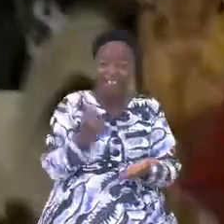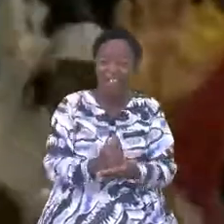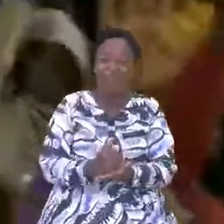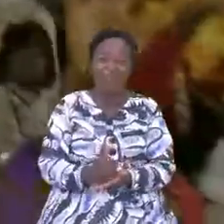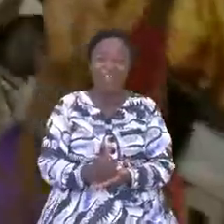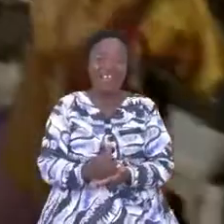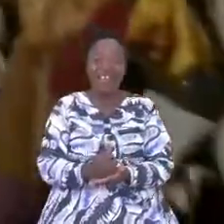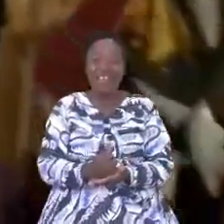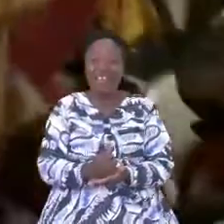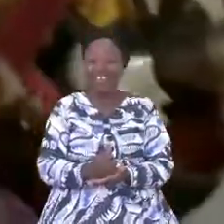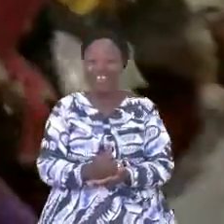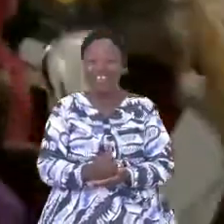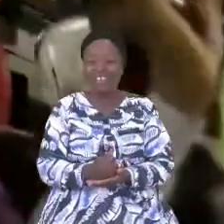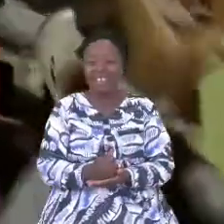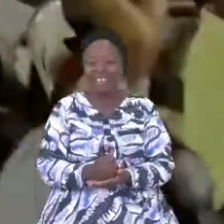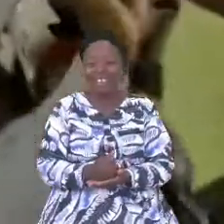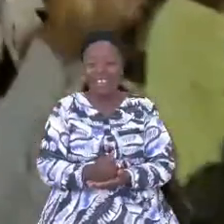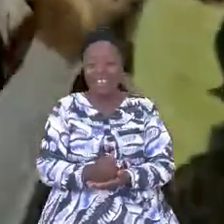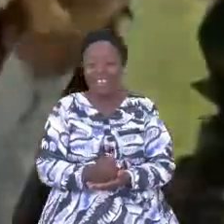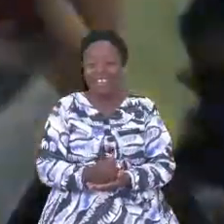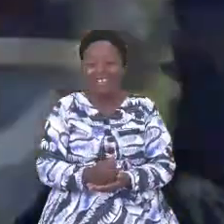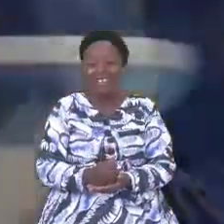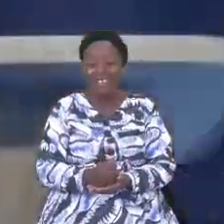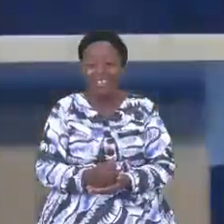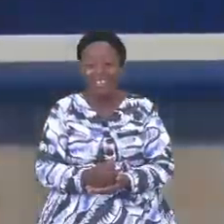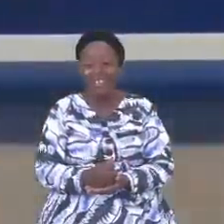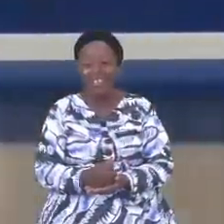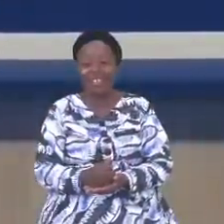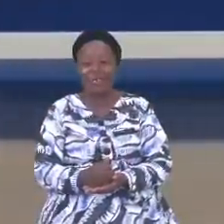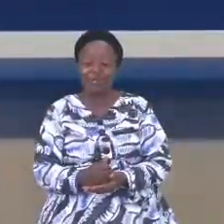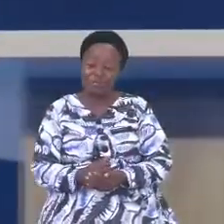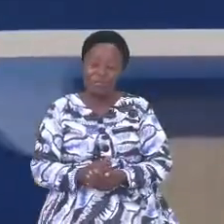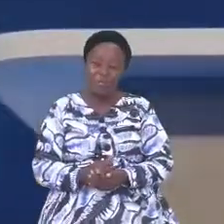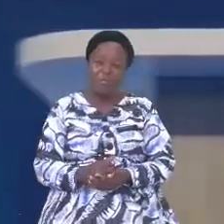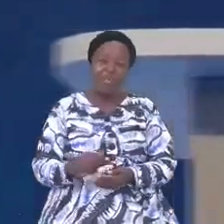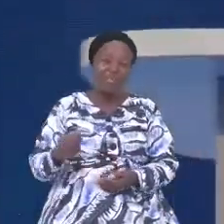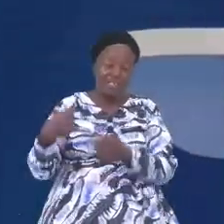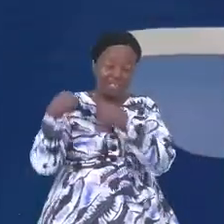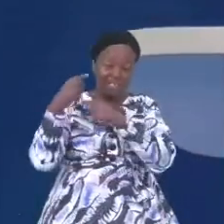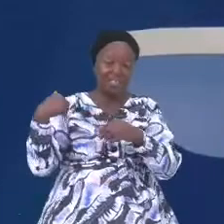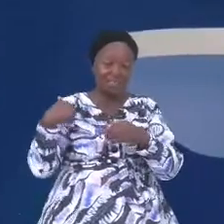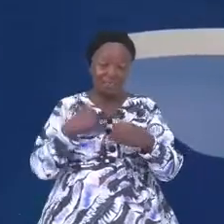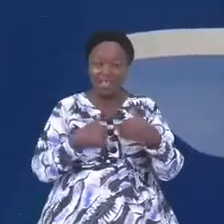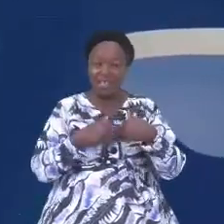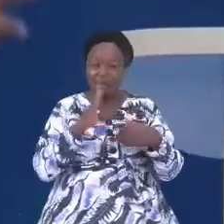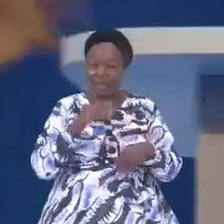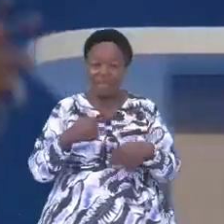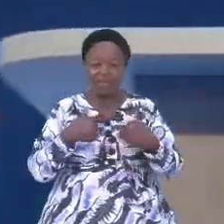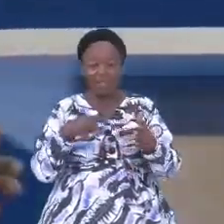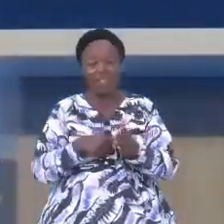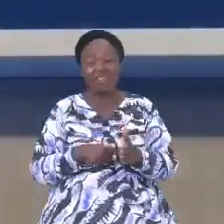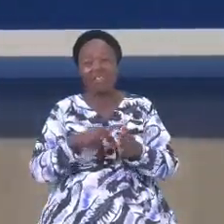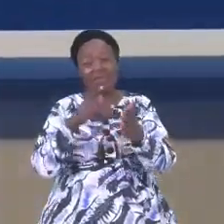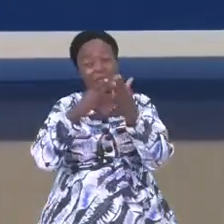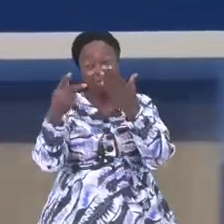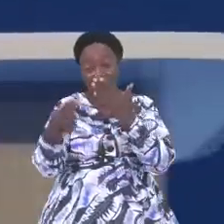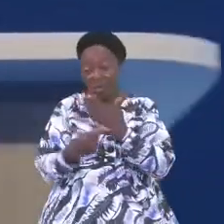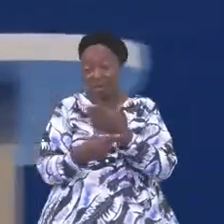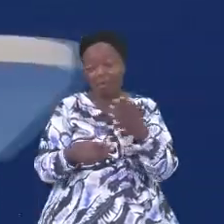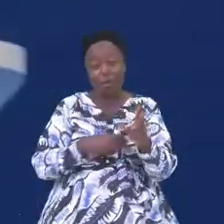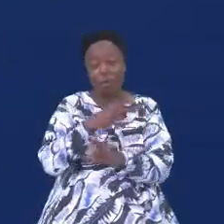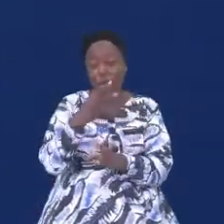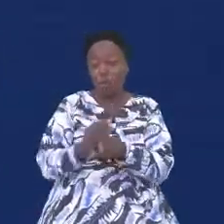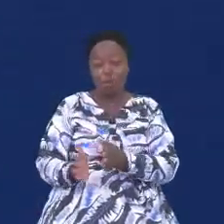Amen. You know, we've been having this GCK Global Crusade,